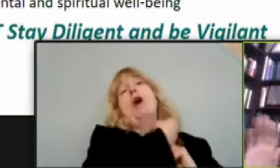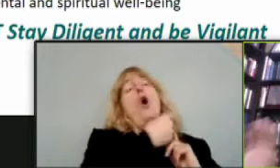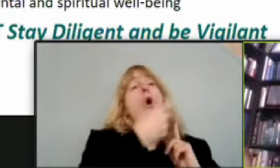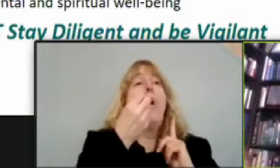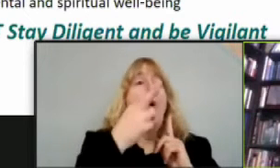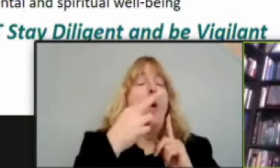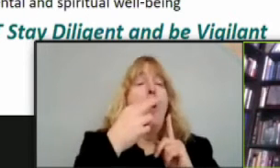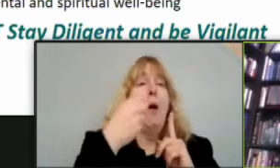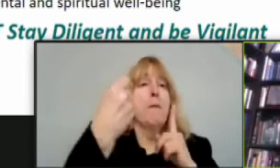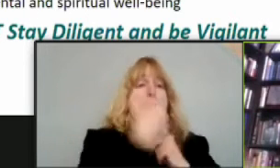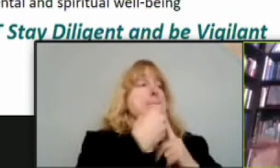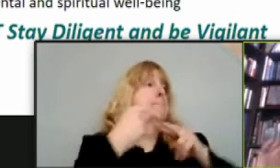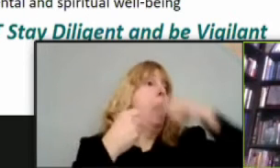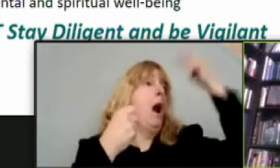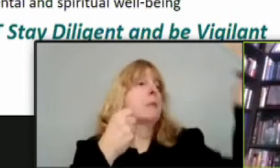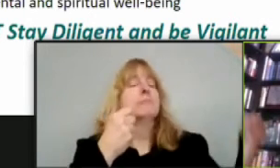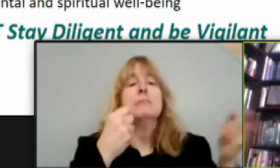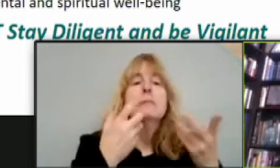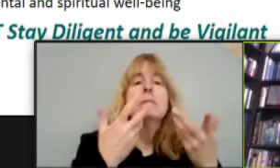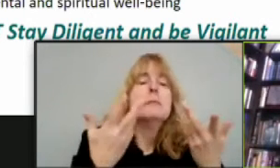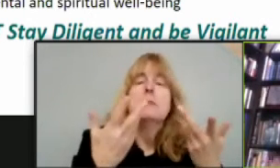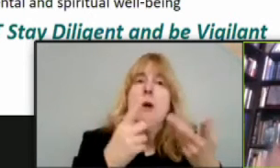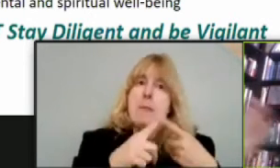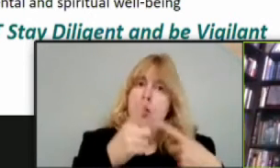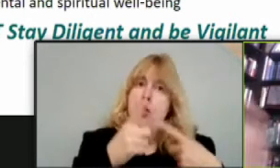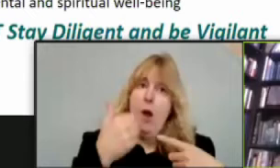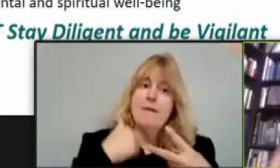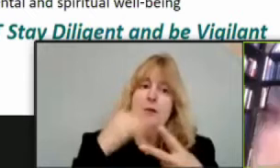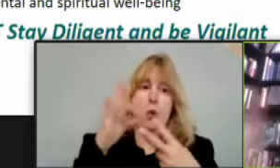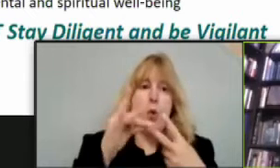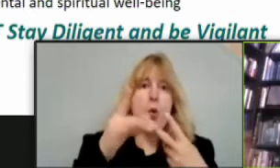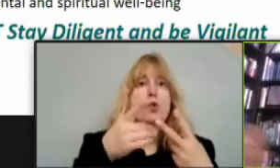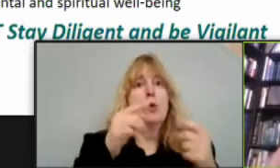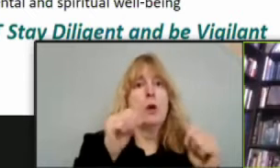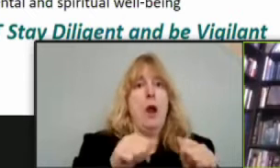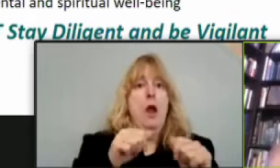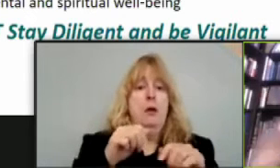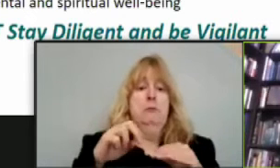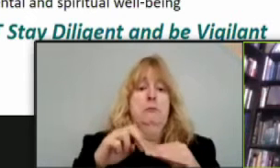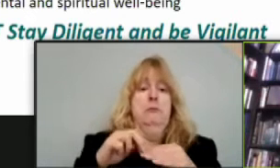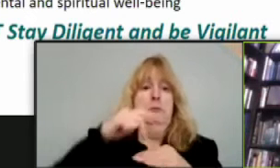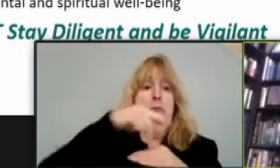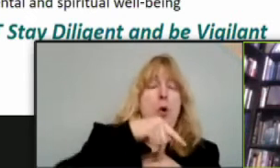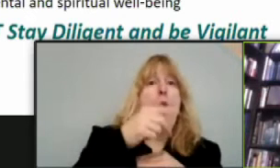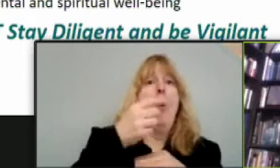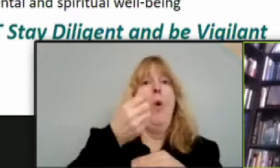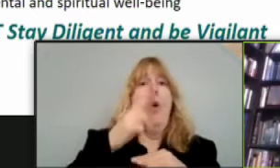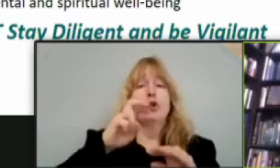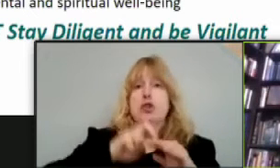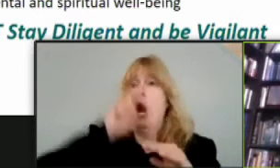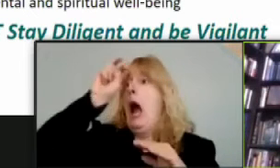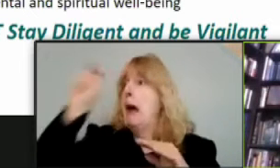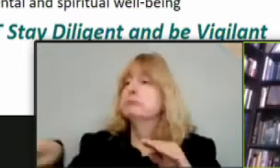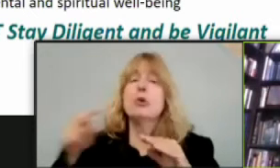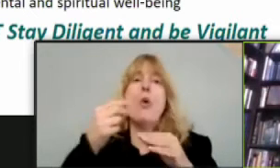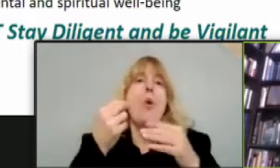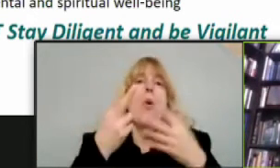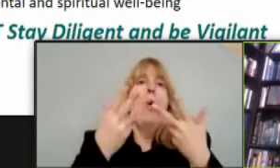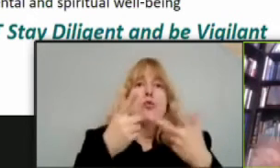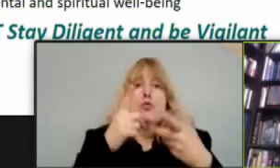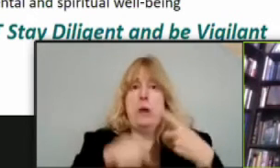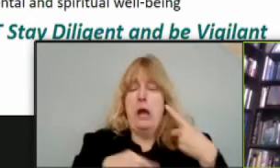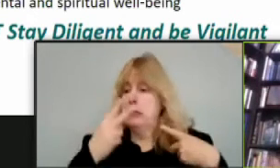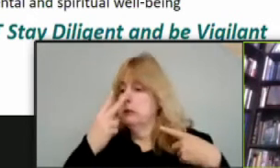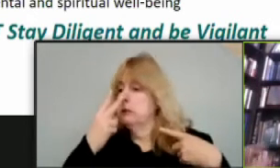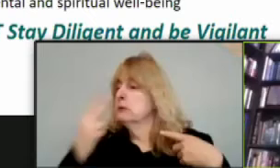you are on the track. You can either move off, you can jump off, you can step off, but you can't see completely what you're stepping off into.